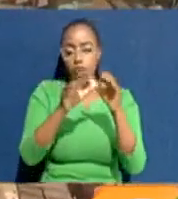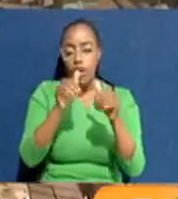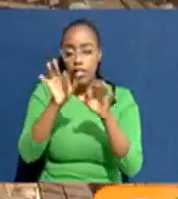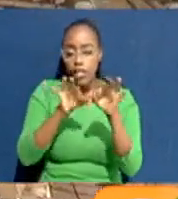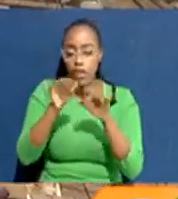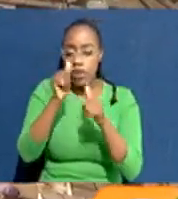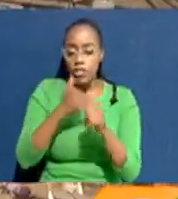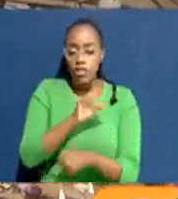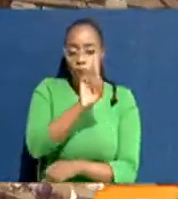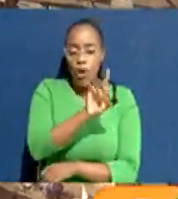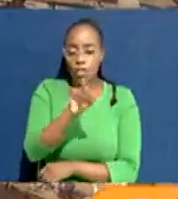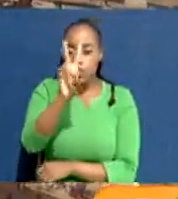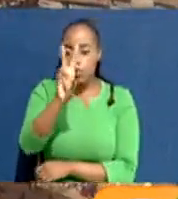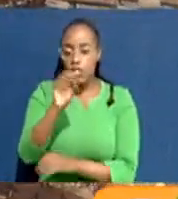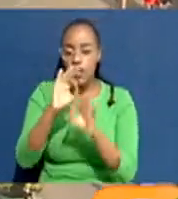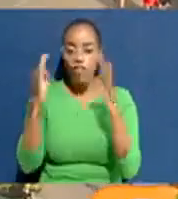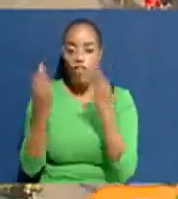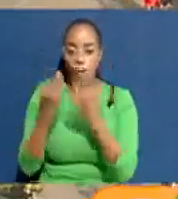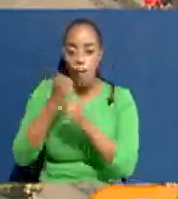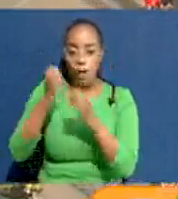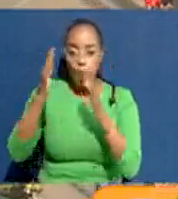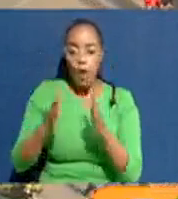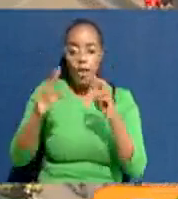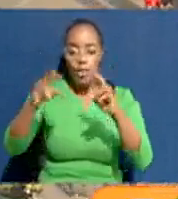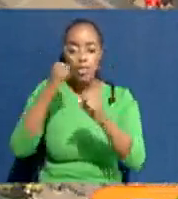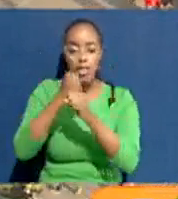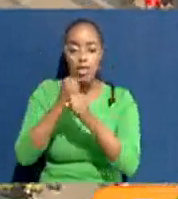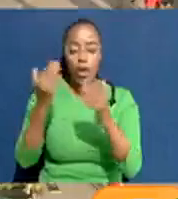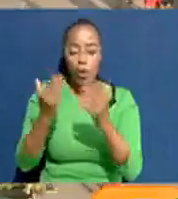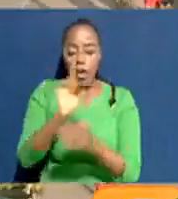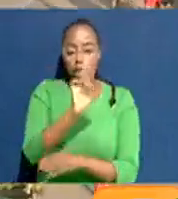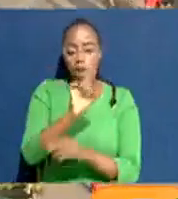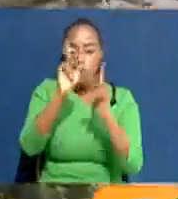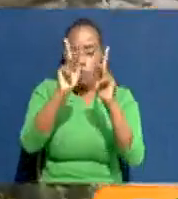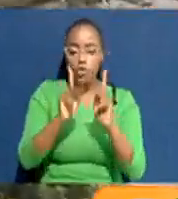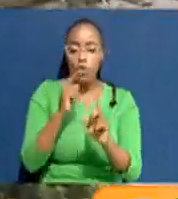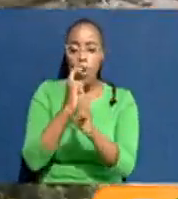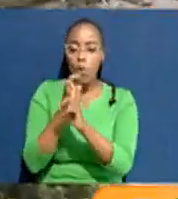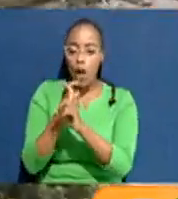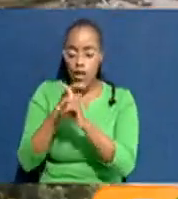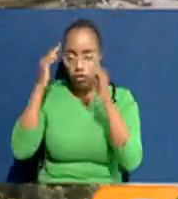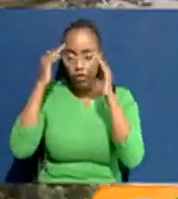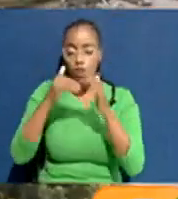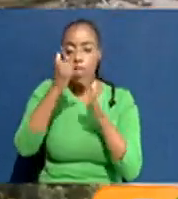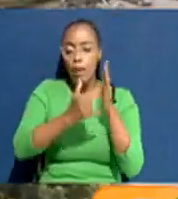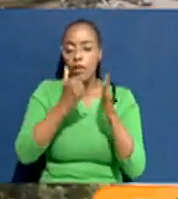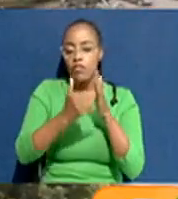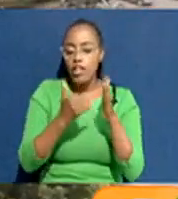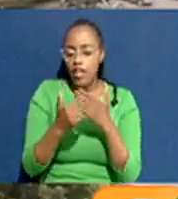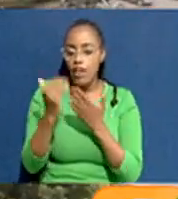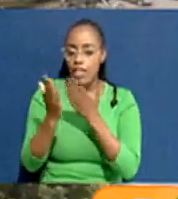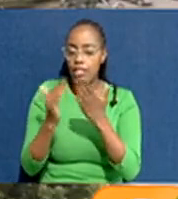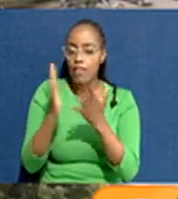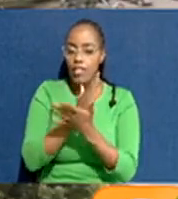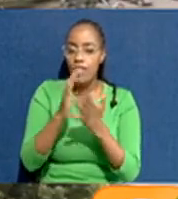those with 1 to 20 family employees. The research was conducted in Nairobi, Kisumu, and Kwale and focused on manufacturing, the services